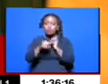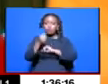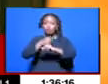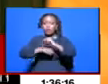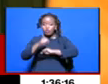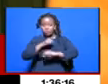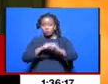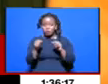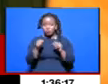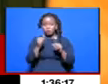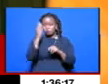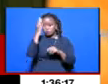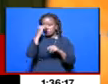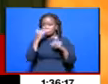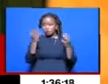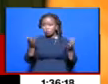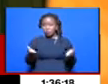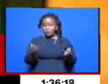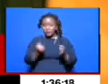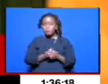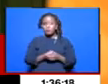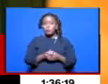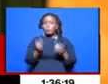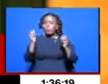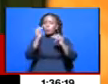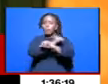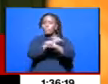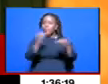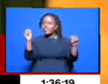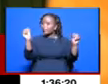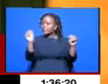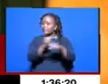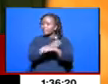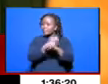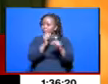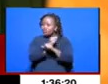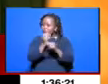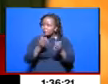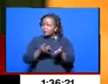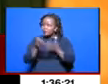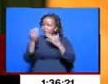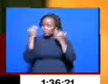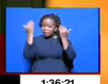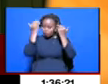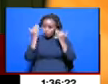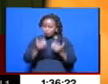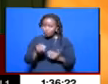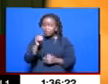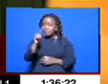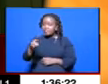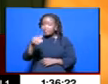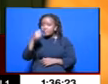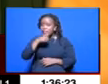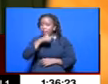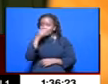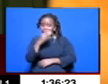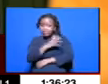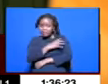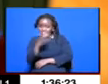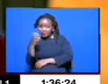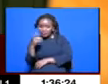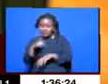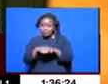Precisely because the president cannot be sued in his private capacity during the tenure